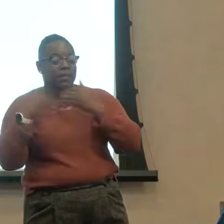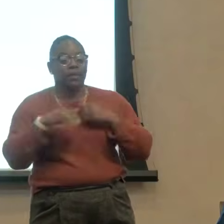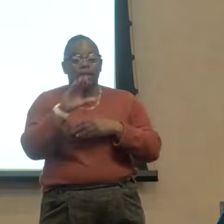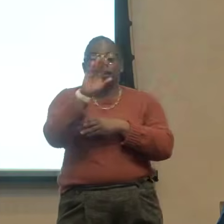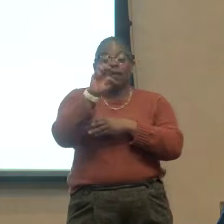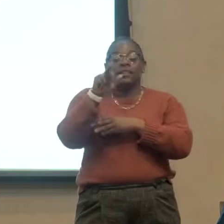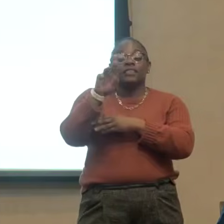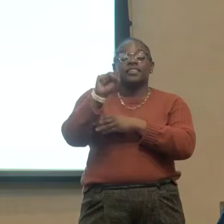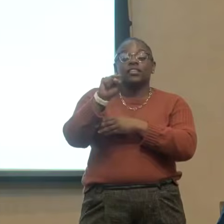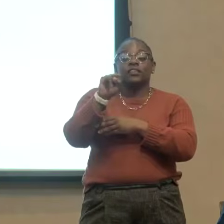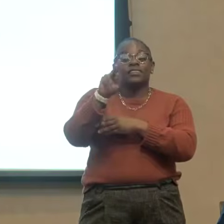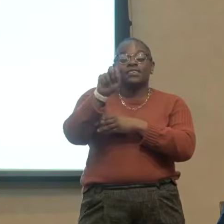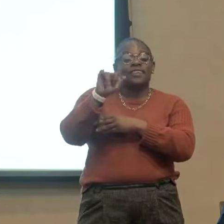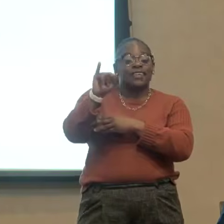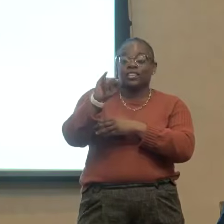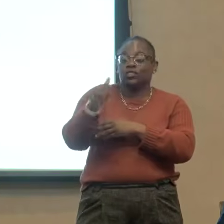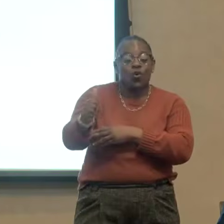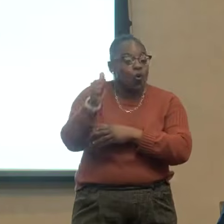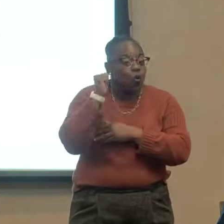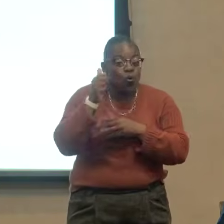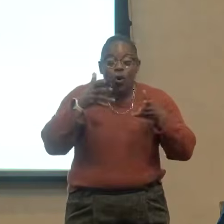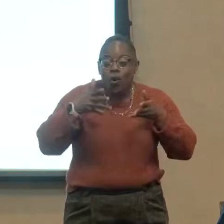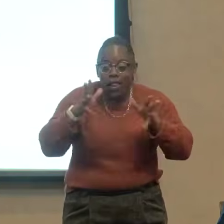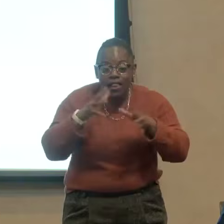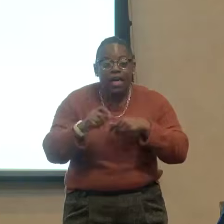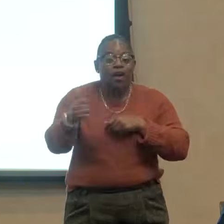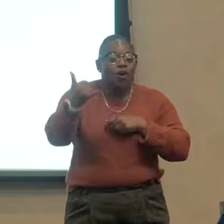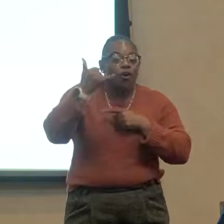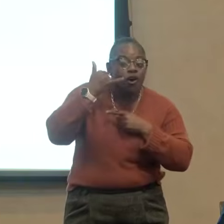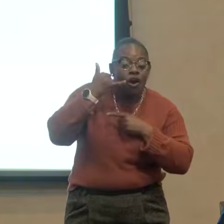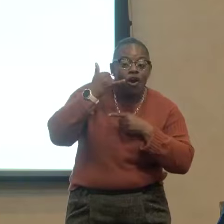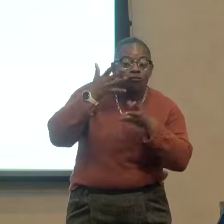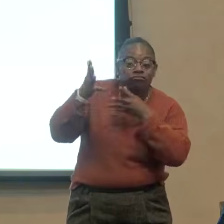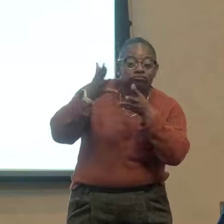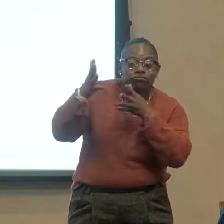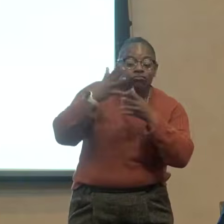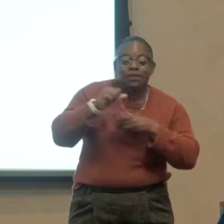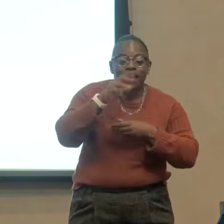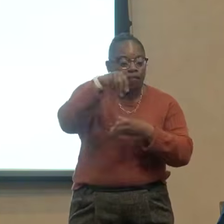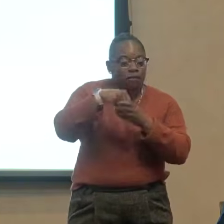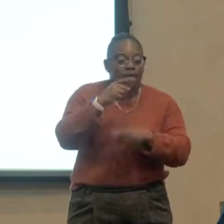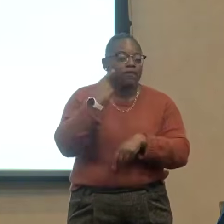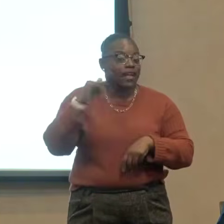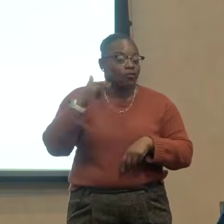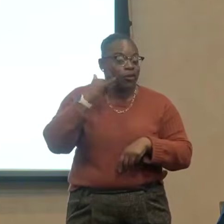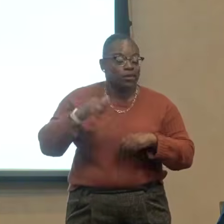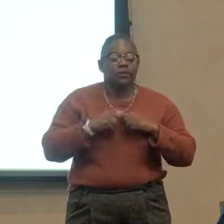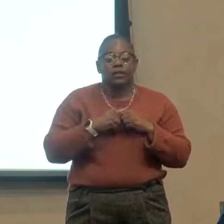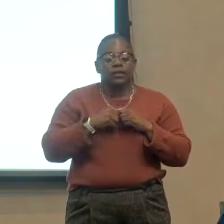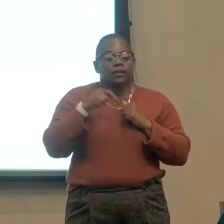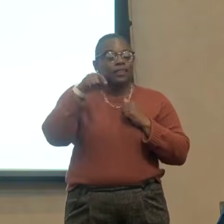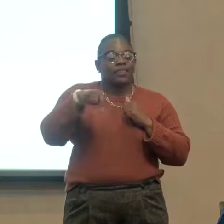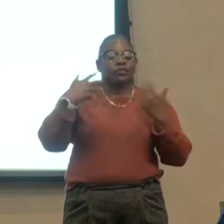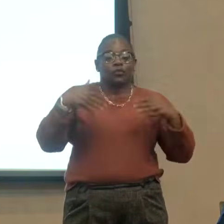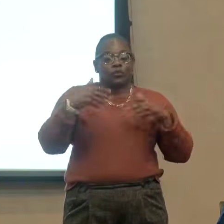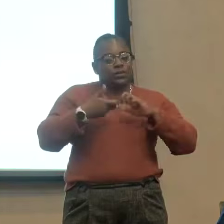Cedars-Sinai, for example, will not allow telemedicine visits with people outside California. This is a